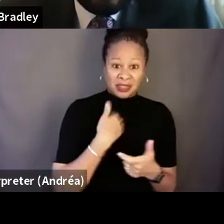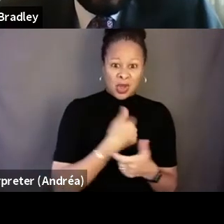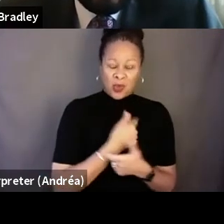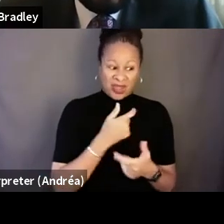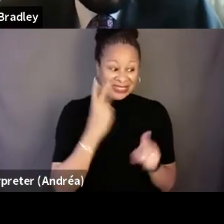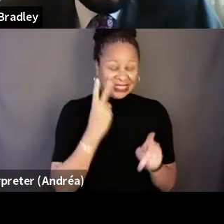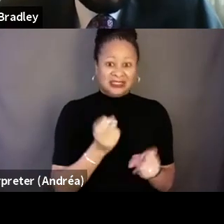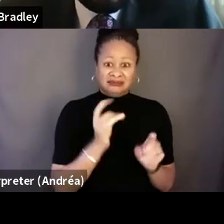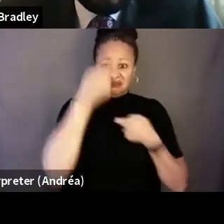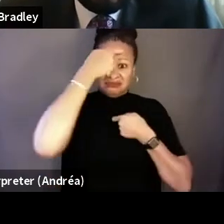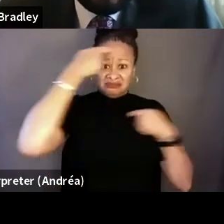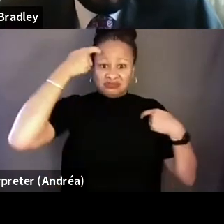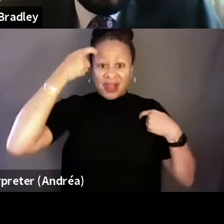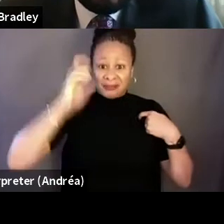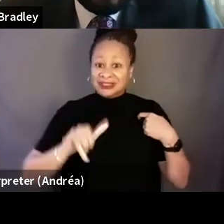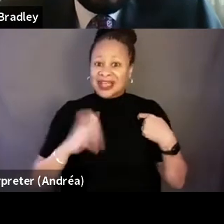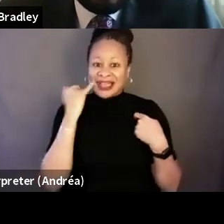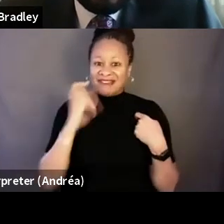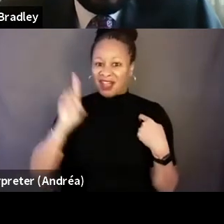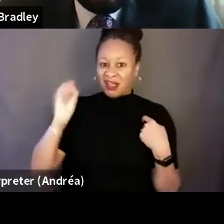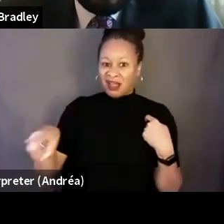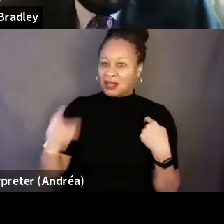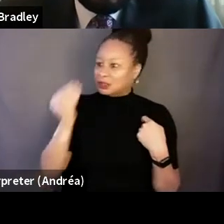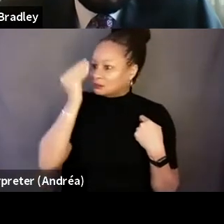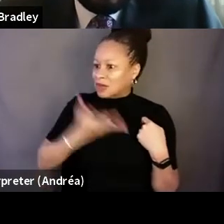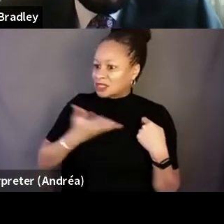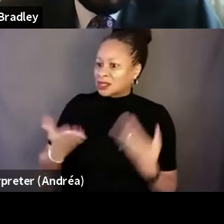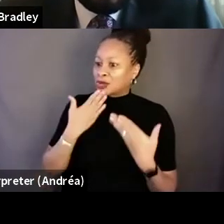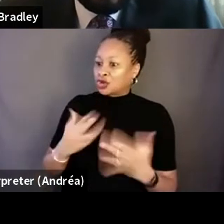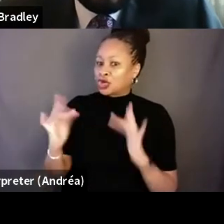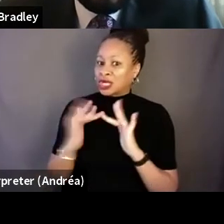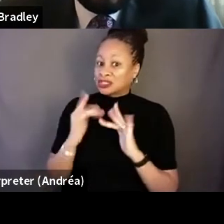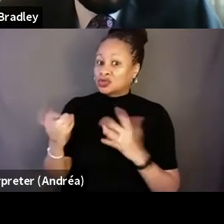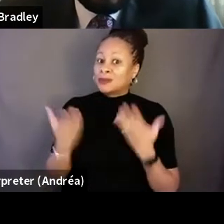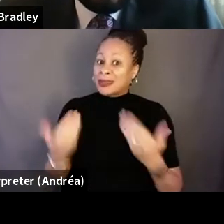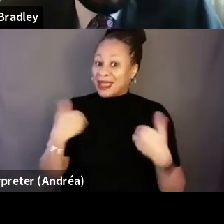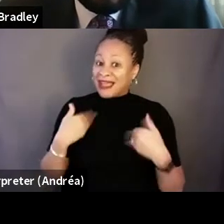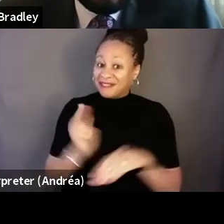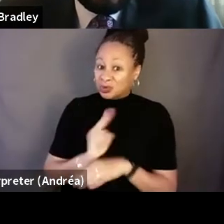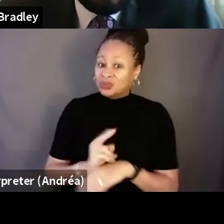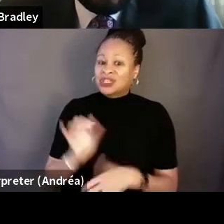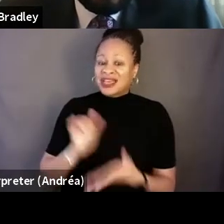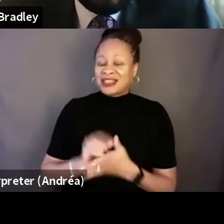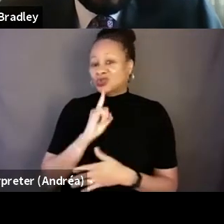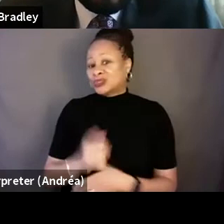traumatic. And if you just ask them for, can you give me some good contacts that you may have used? I think that's a really healthy